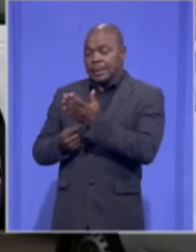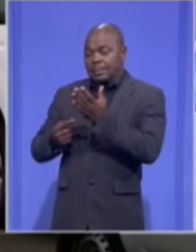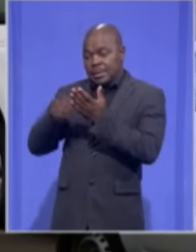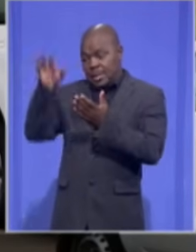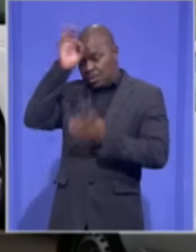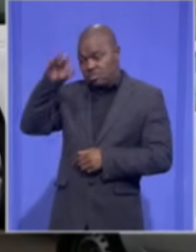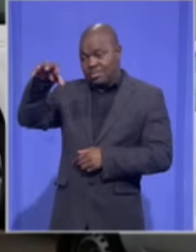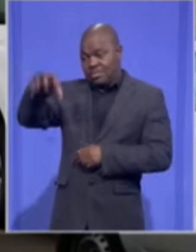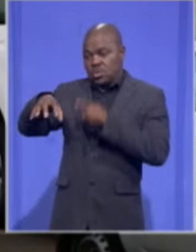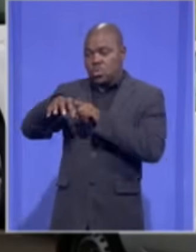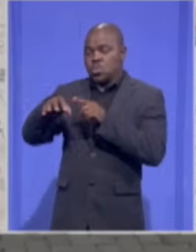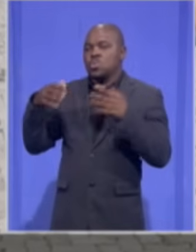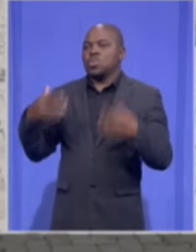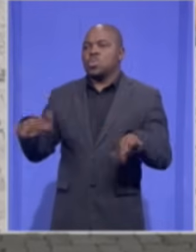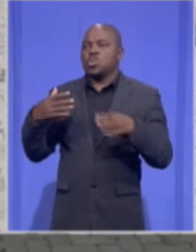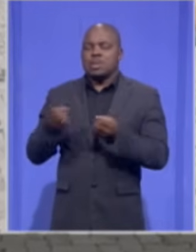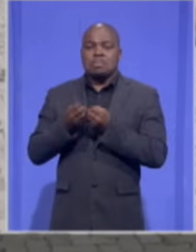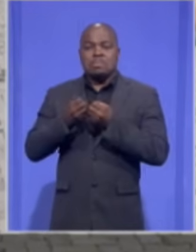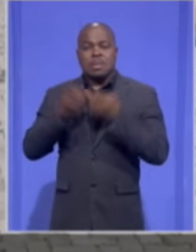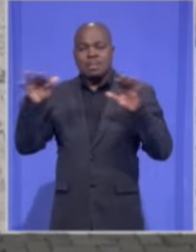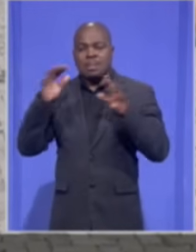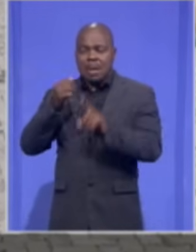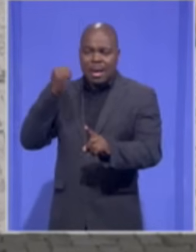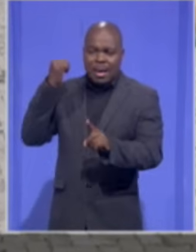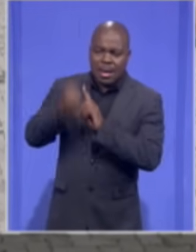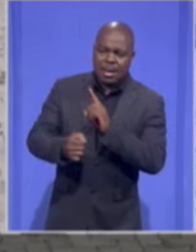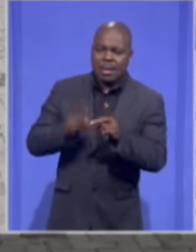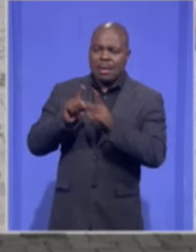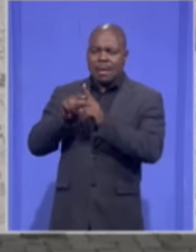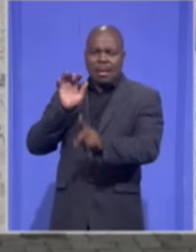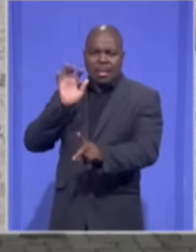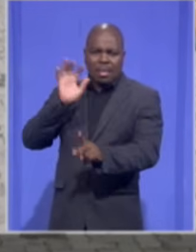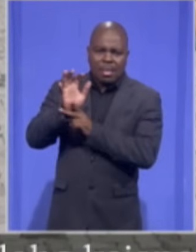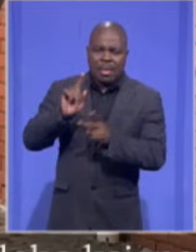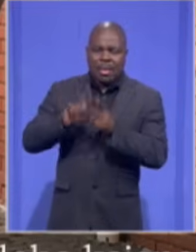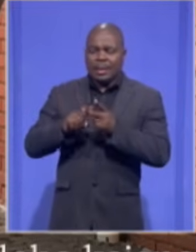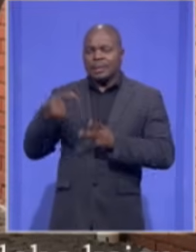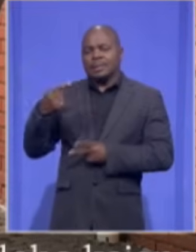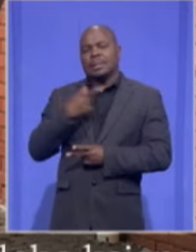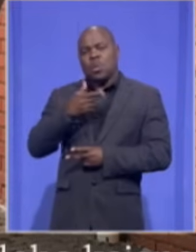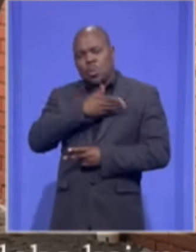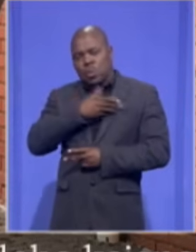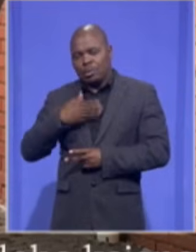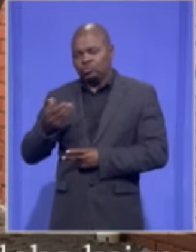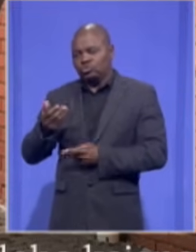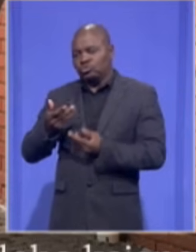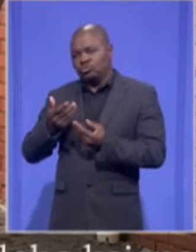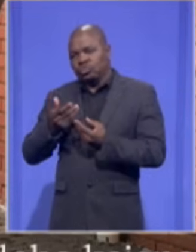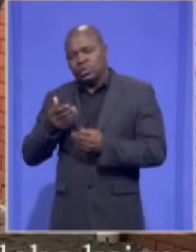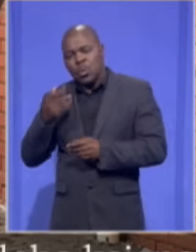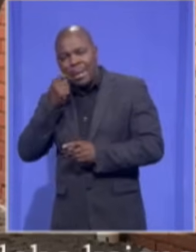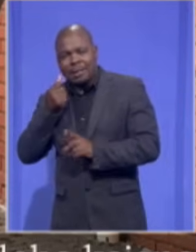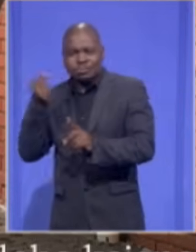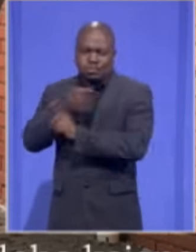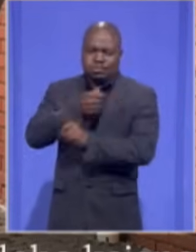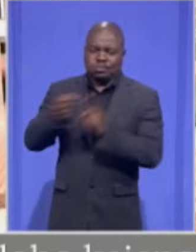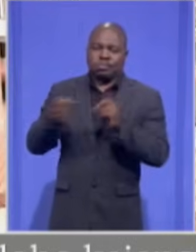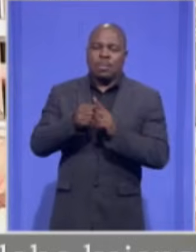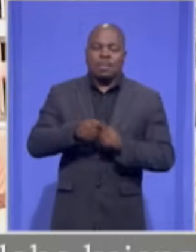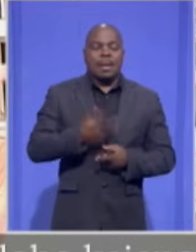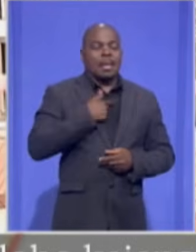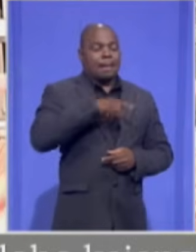se rekotile palo e phahameng ya dipolao, ditlhaselo le tlhekefetso ya bong. Tonakgolo ya Gauteng Panyaza Lesufi ore o